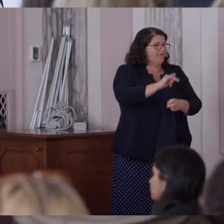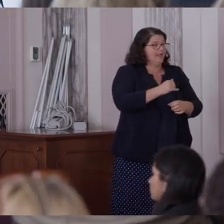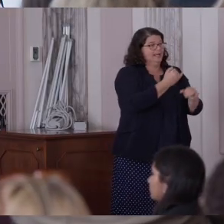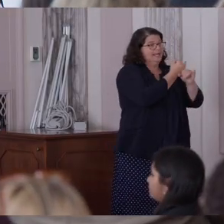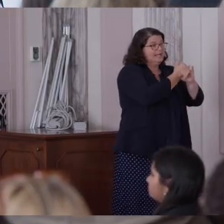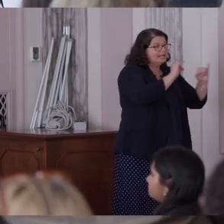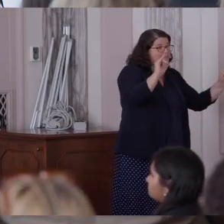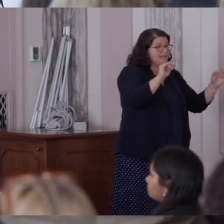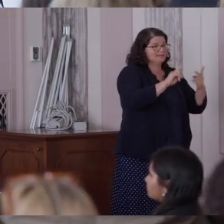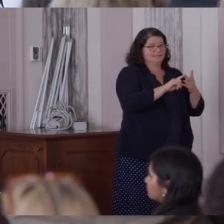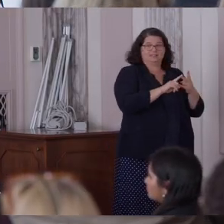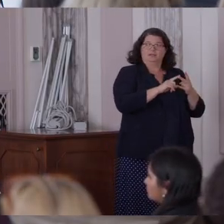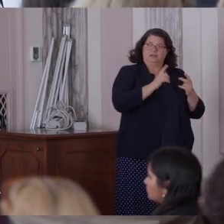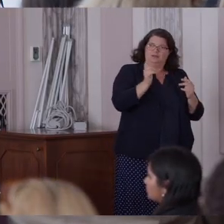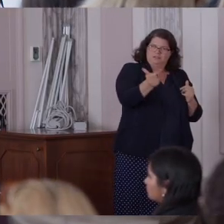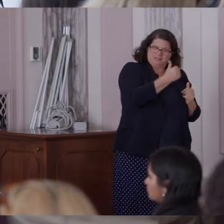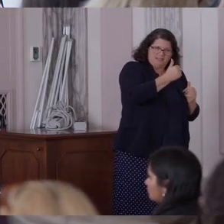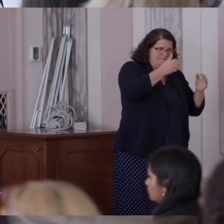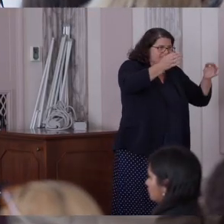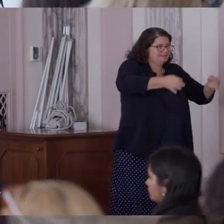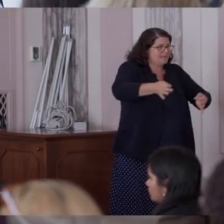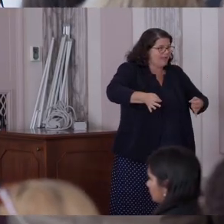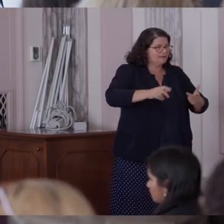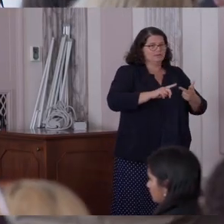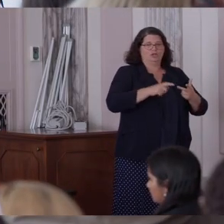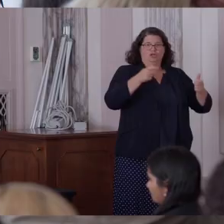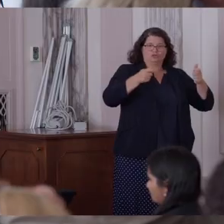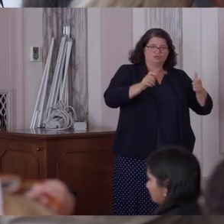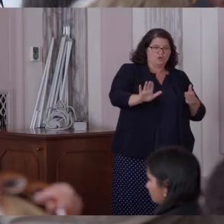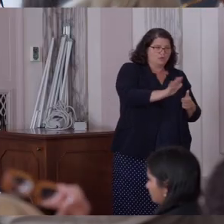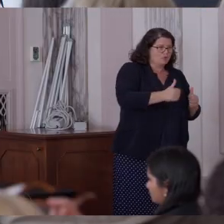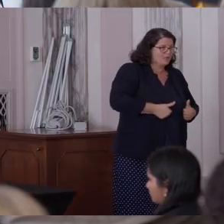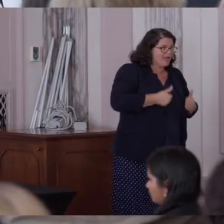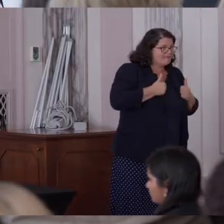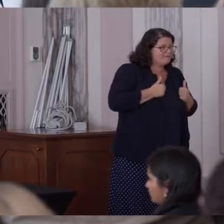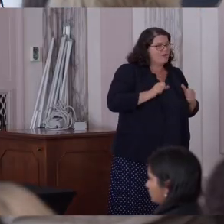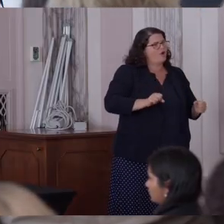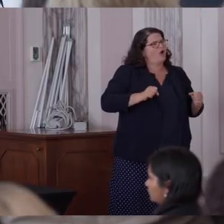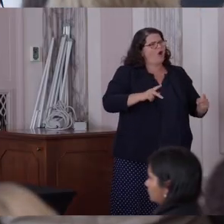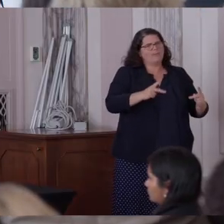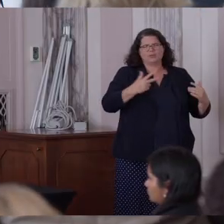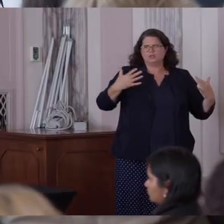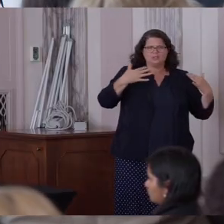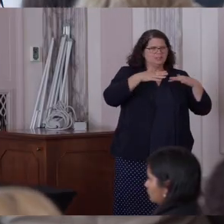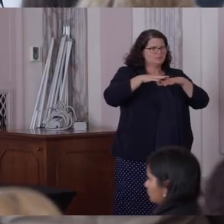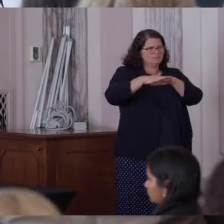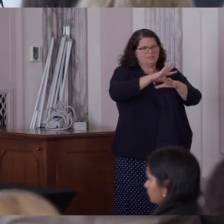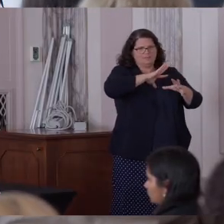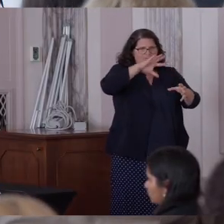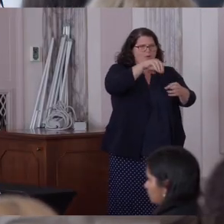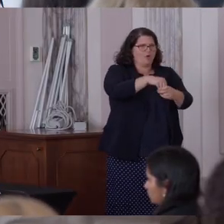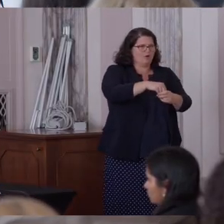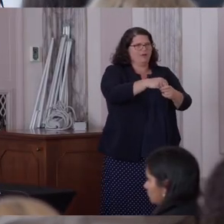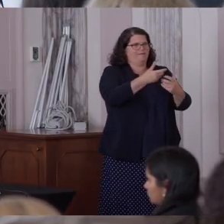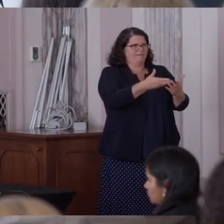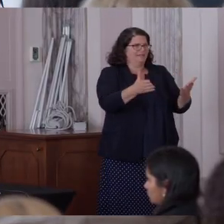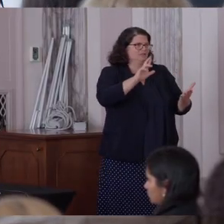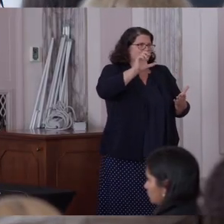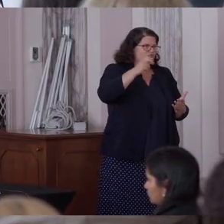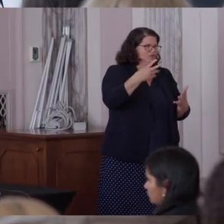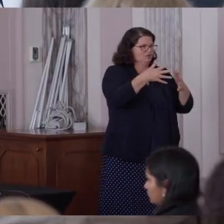choice, control of their lives, the opportunity to blend fully and equally into the rich mosaic of the American